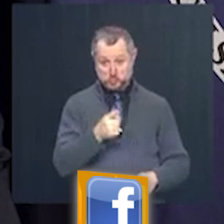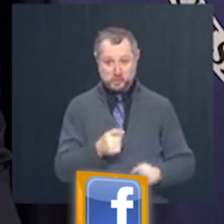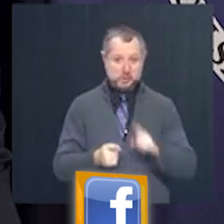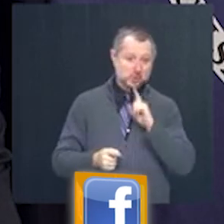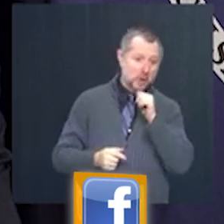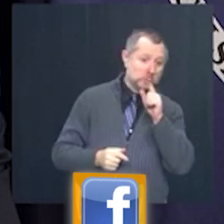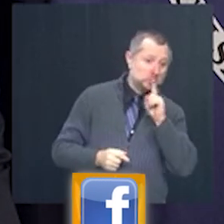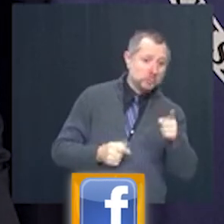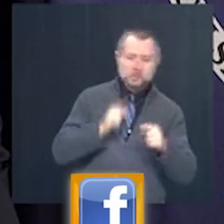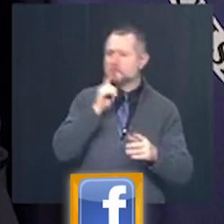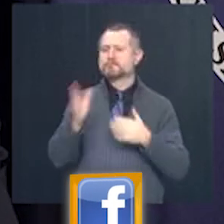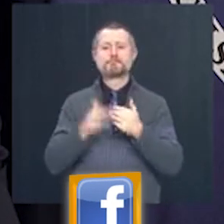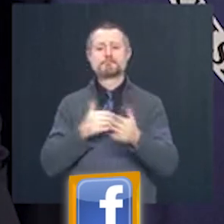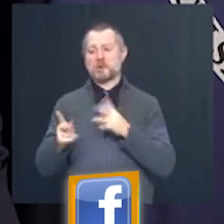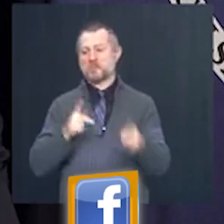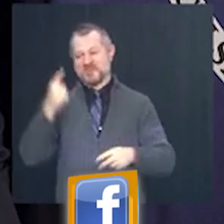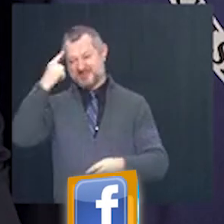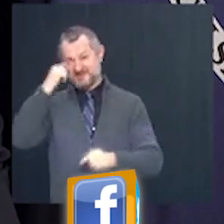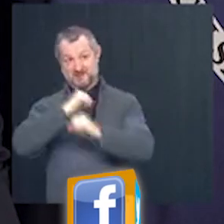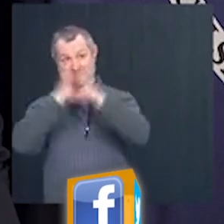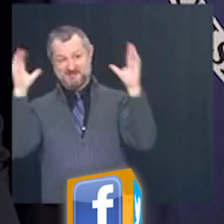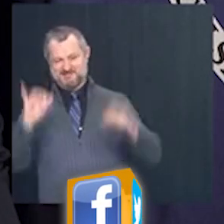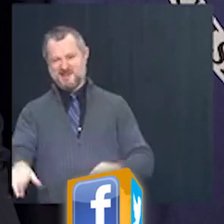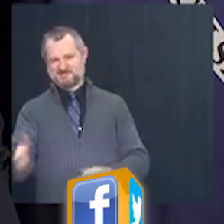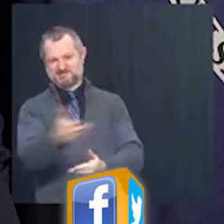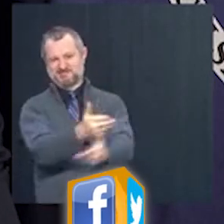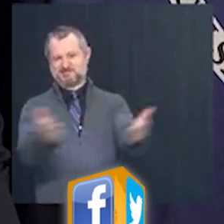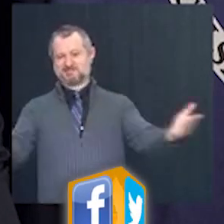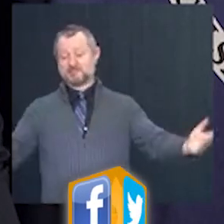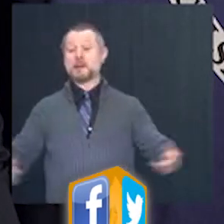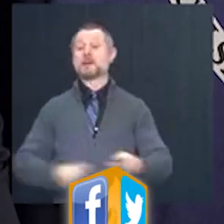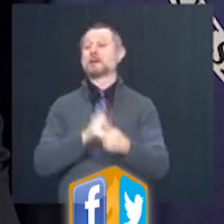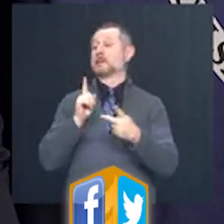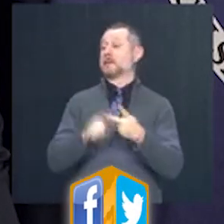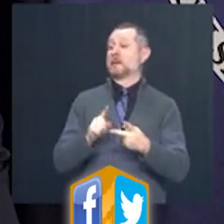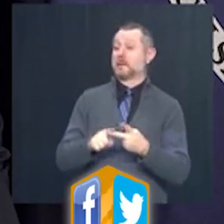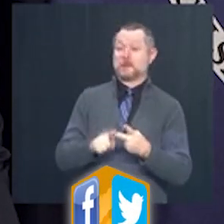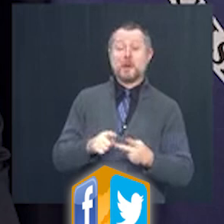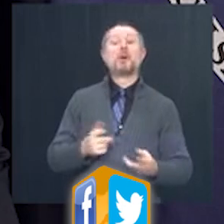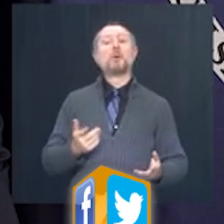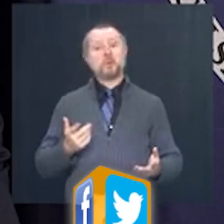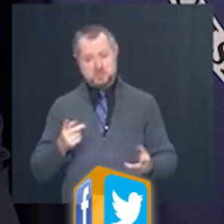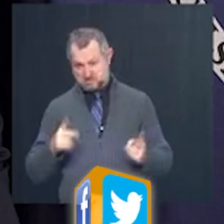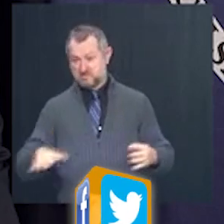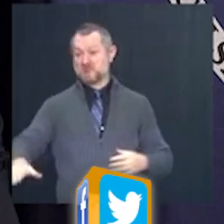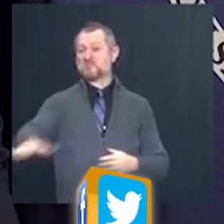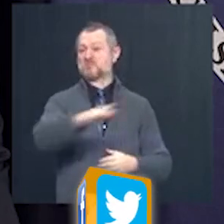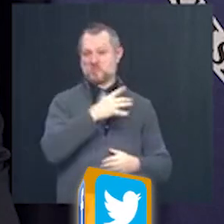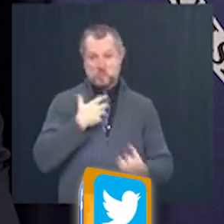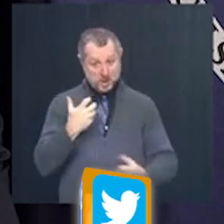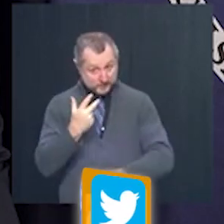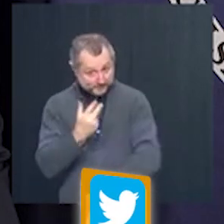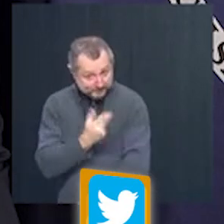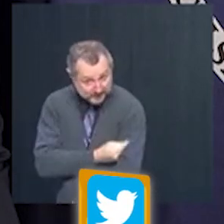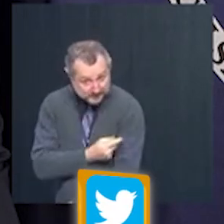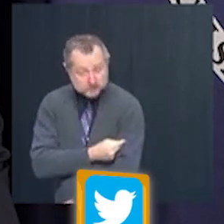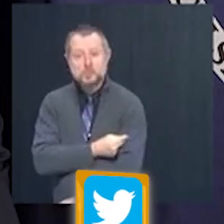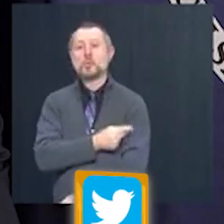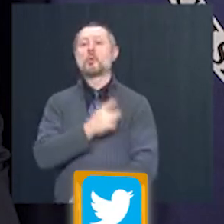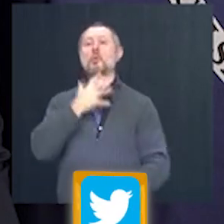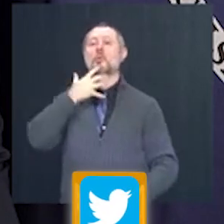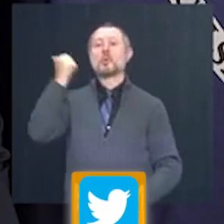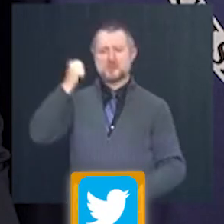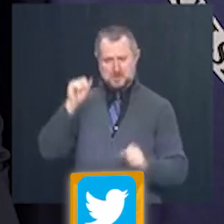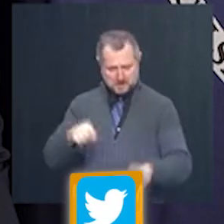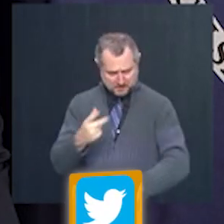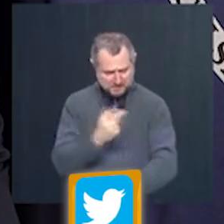matter. That's a real factor. B, you're asking people to take a vaccine, and older people to take a